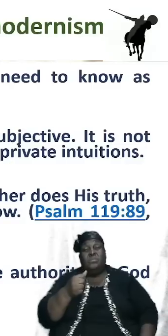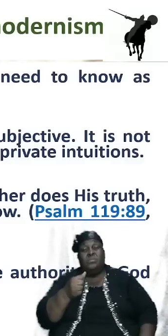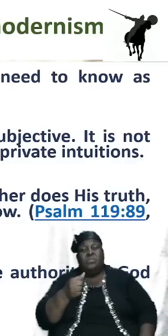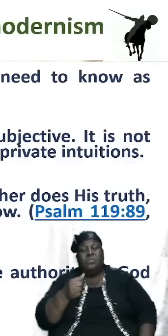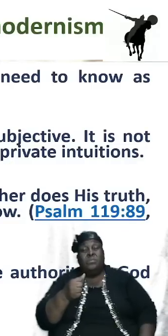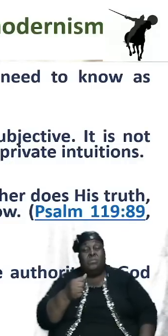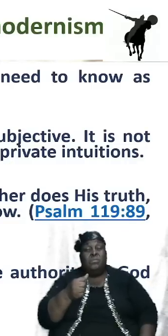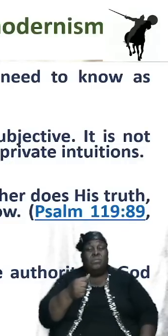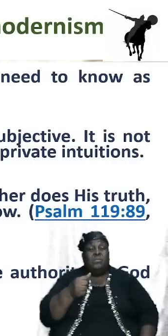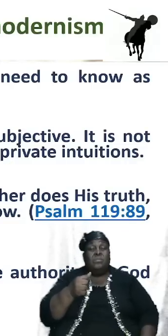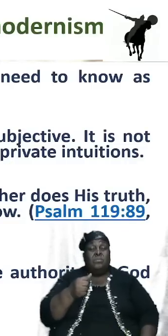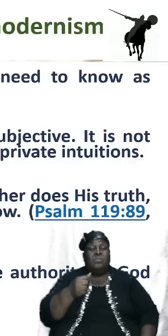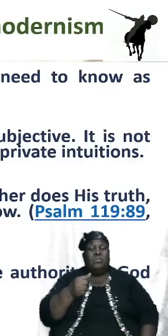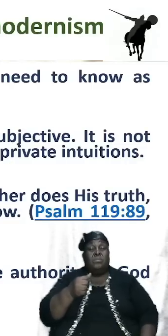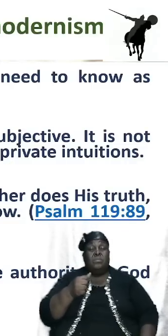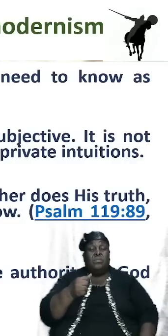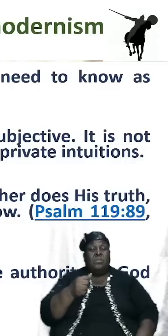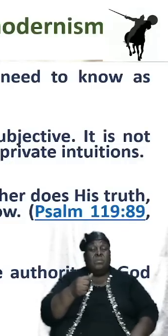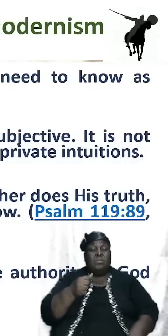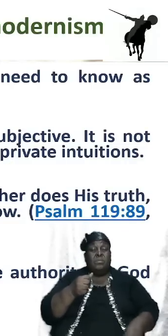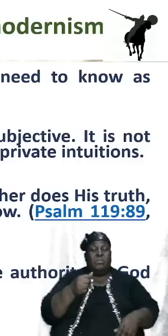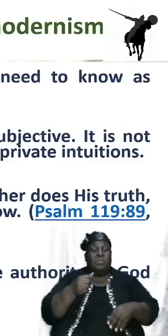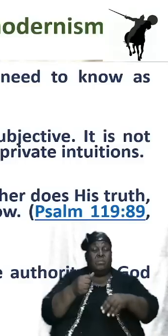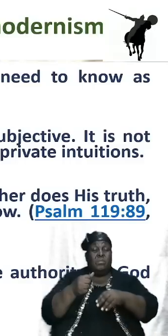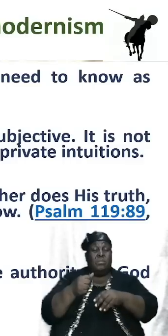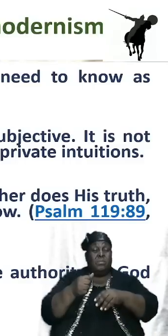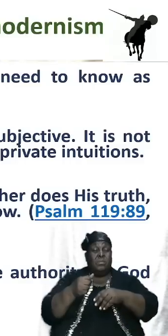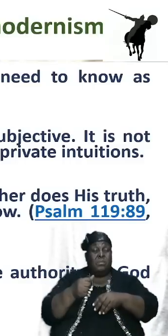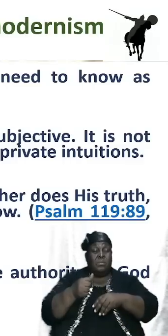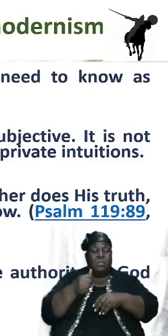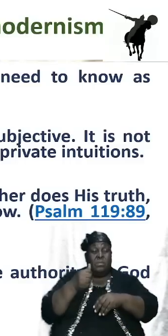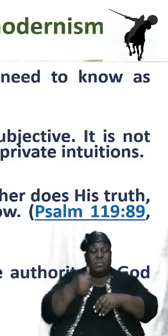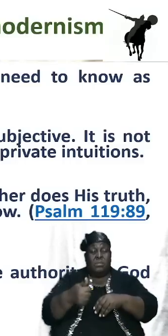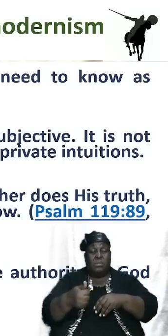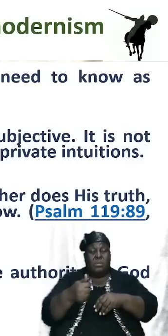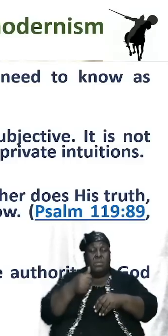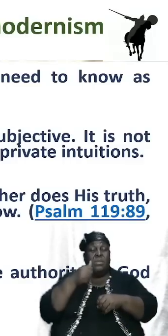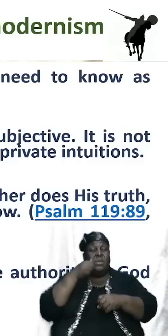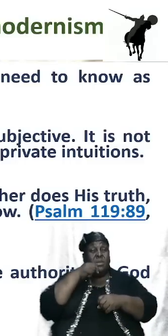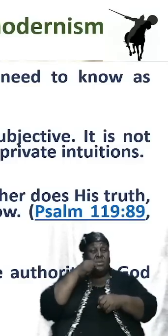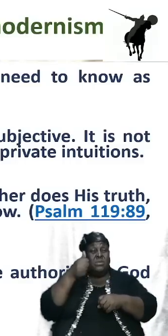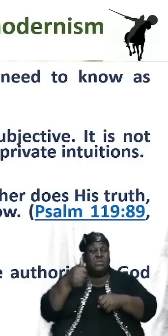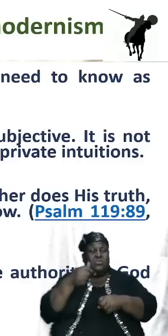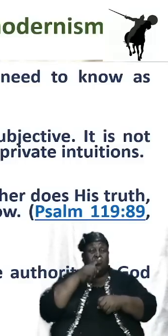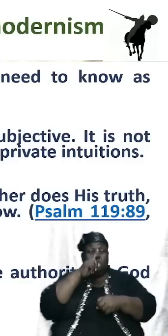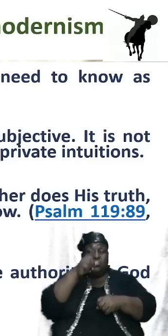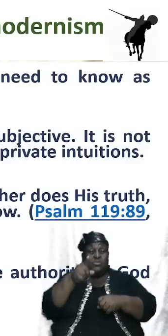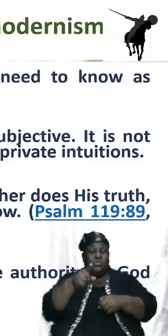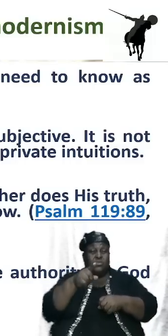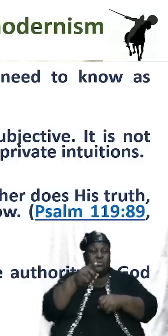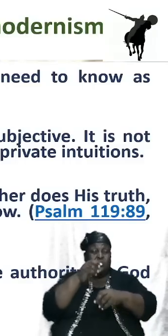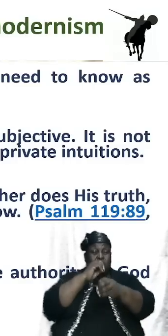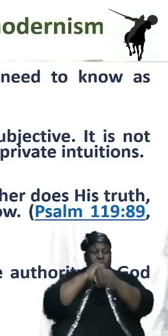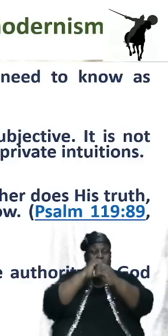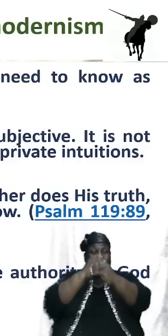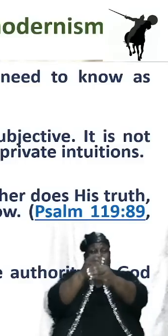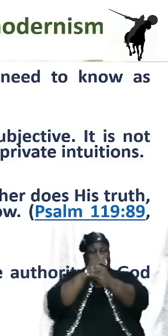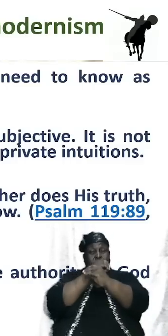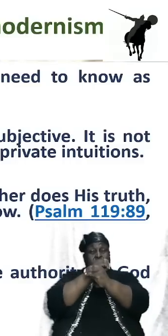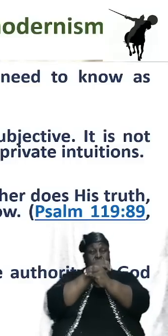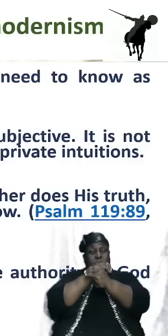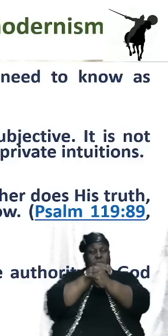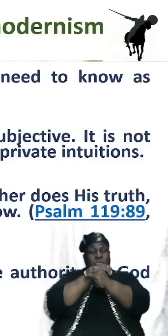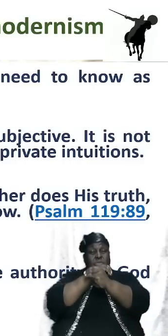And it addresses every one of us equally. Apart from the fact that truth is objective, truth is